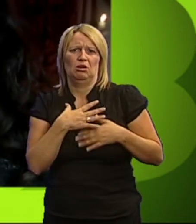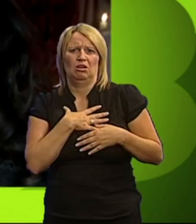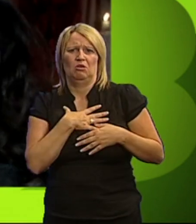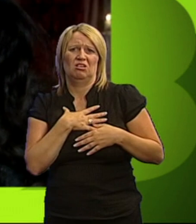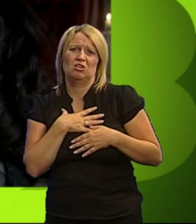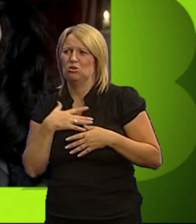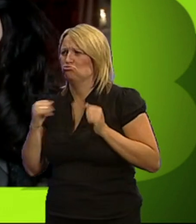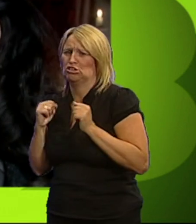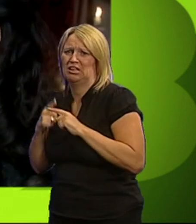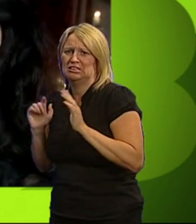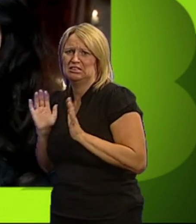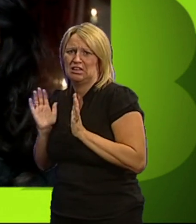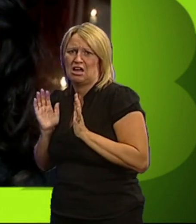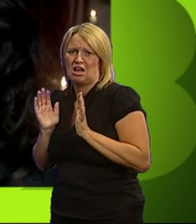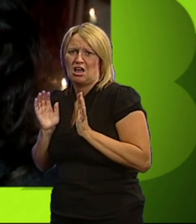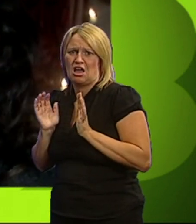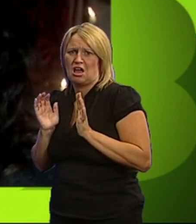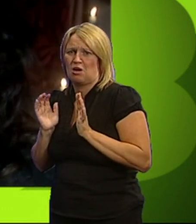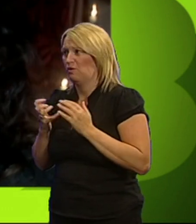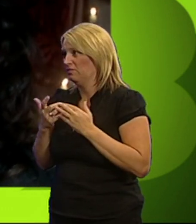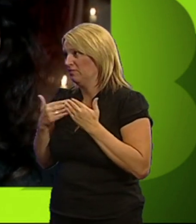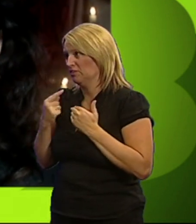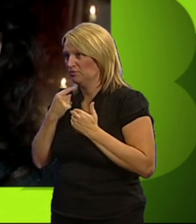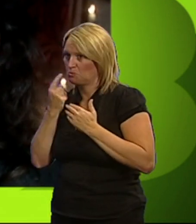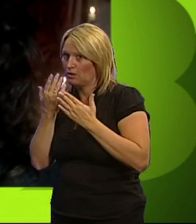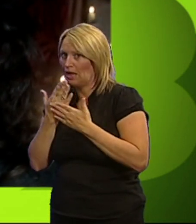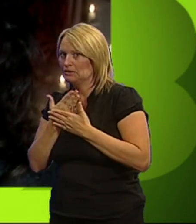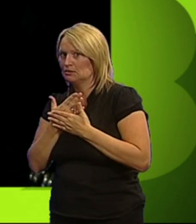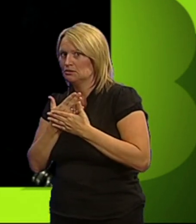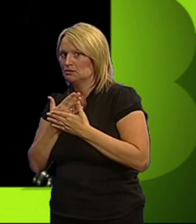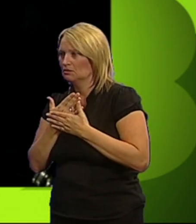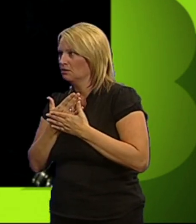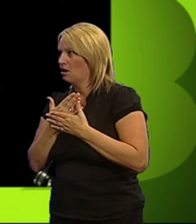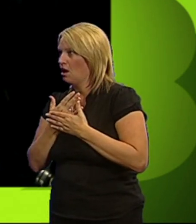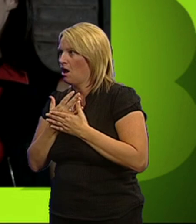of course, we don't want to rush things, but how are you fixed for tomorrow night?